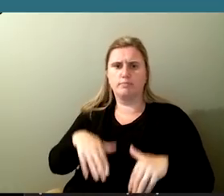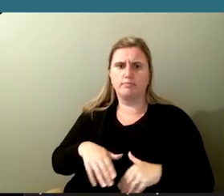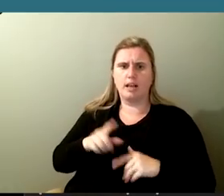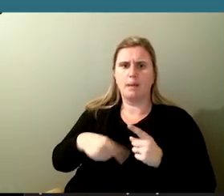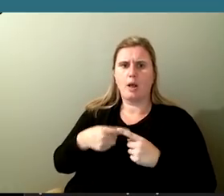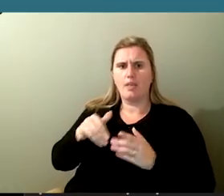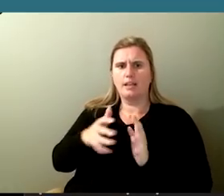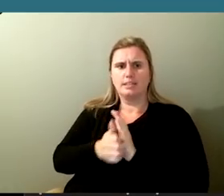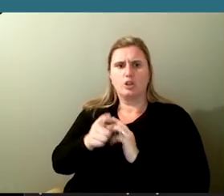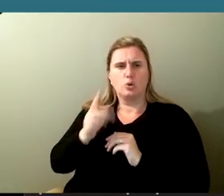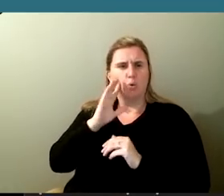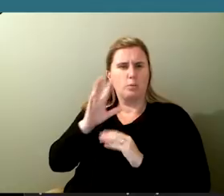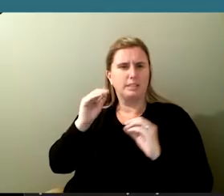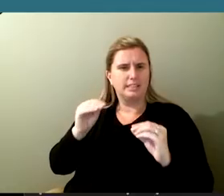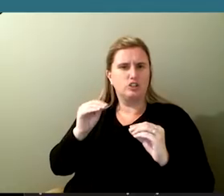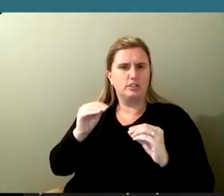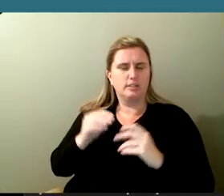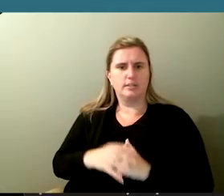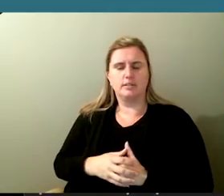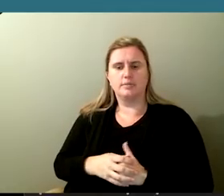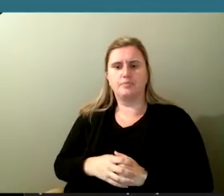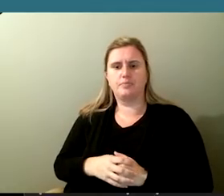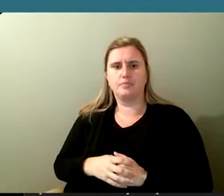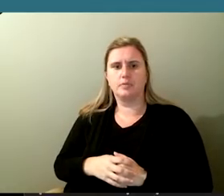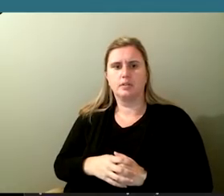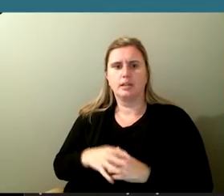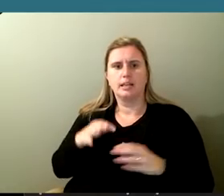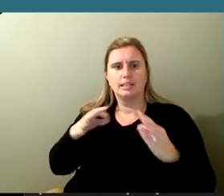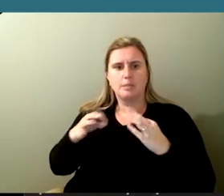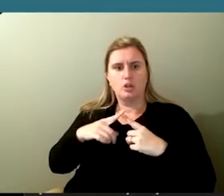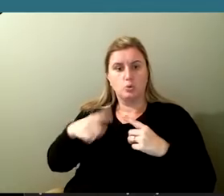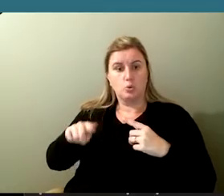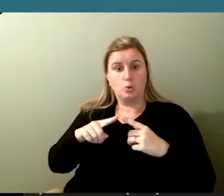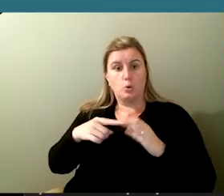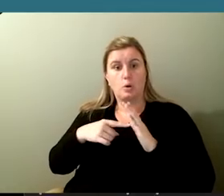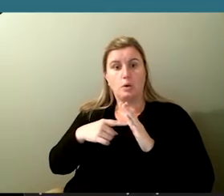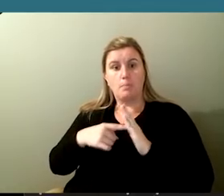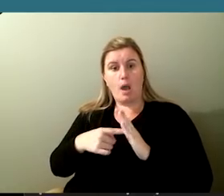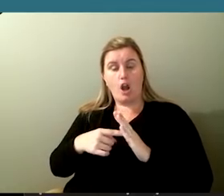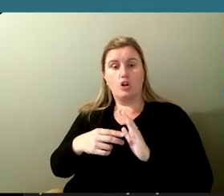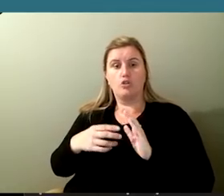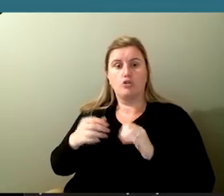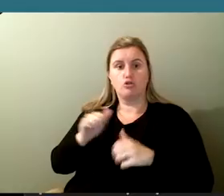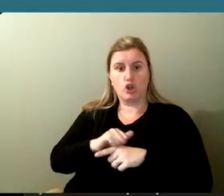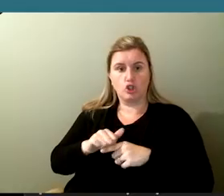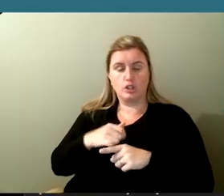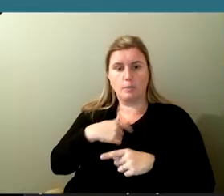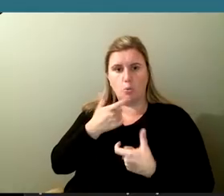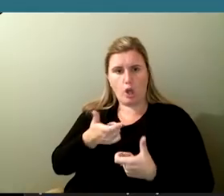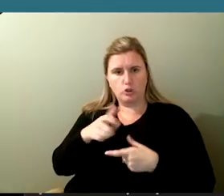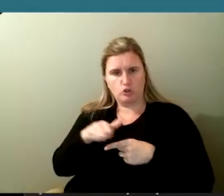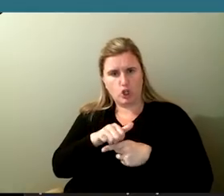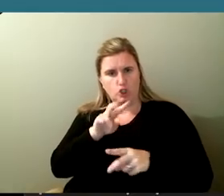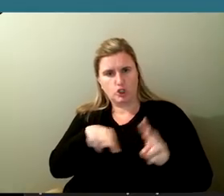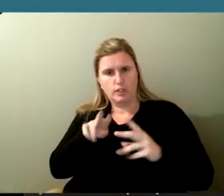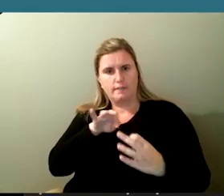about the skill that you're supposed to be teaching, explain it to you, model, rehearse it. So I'm going to watch you rehearse it, give you some feedback,